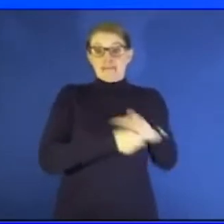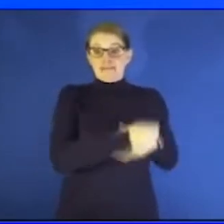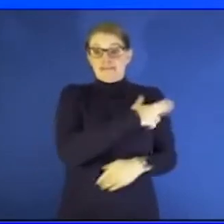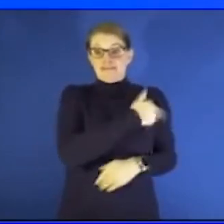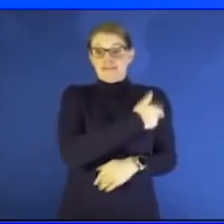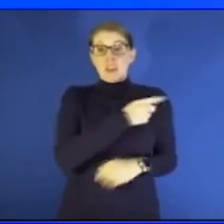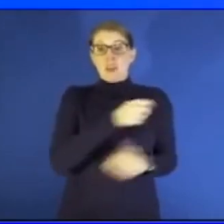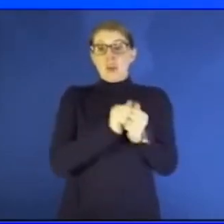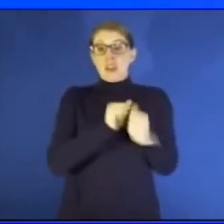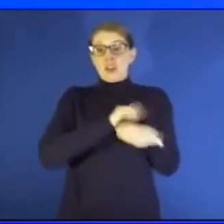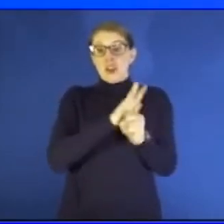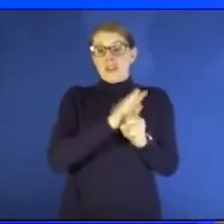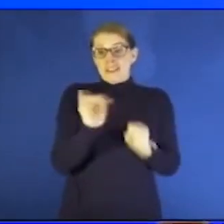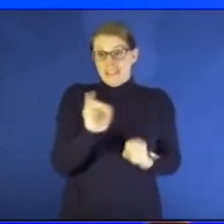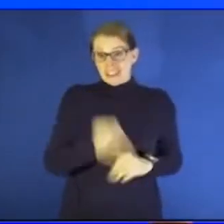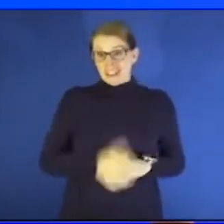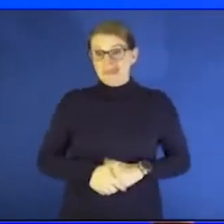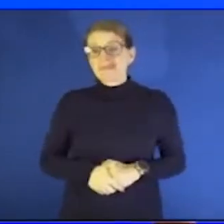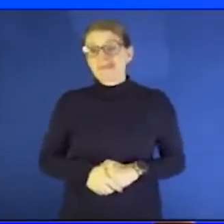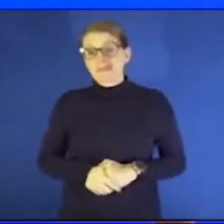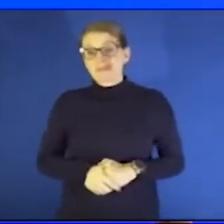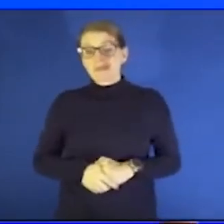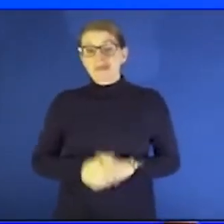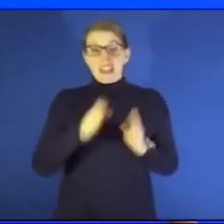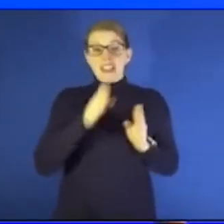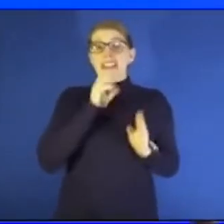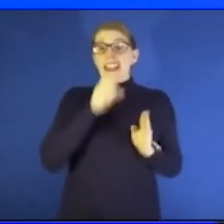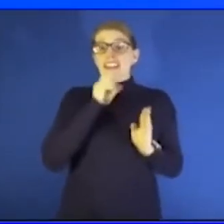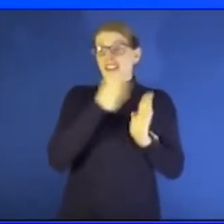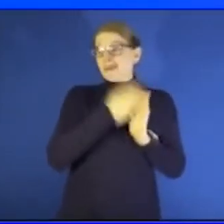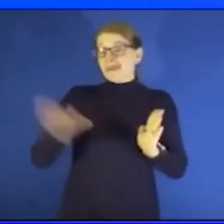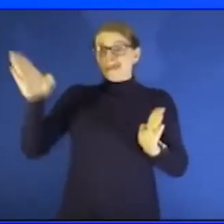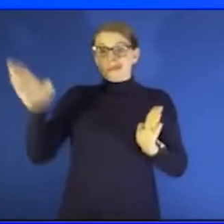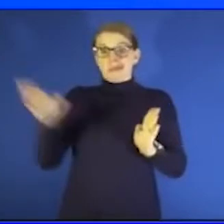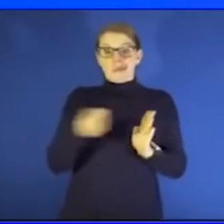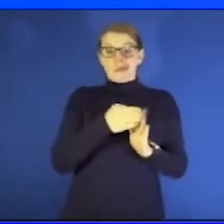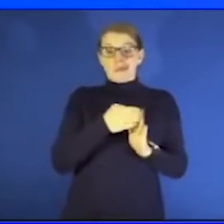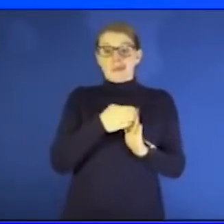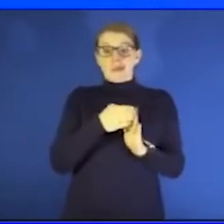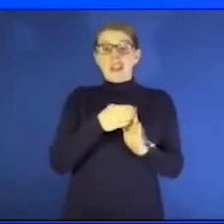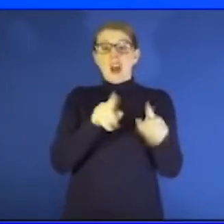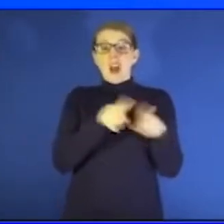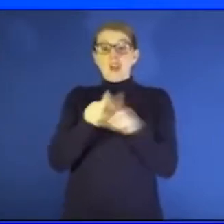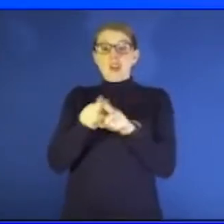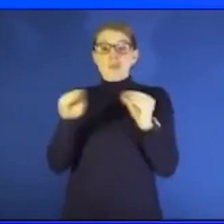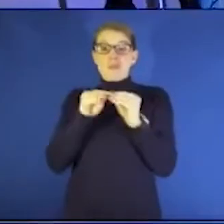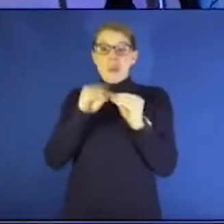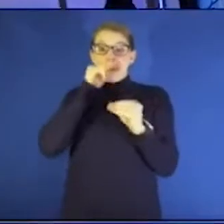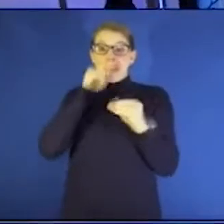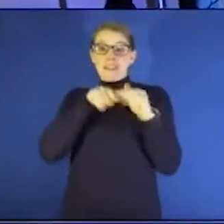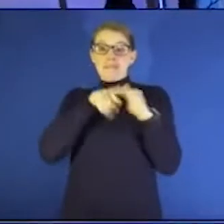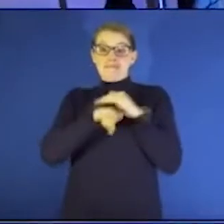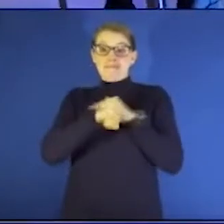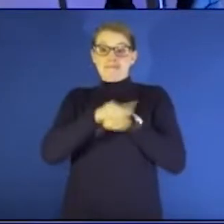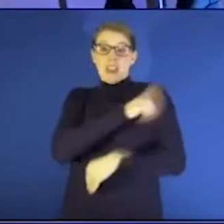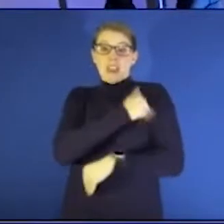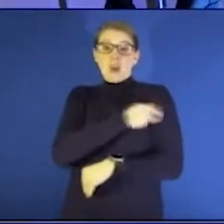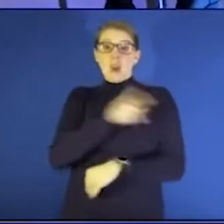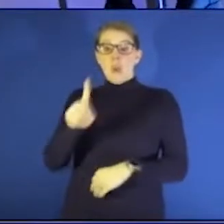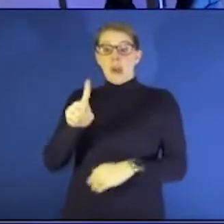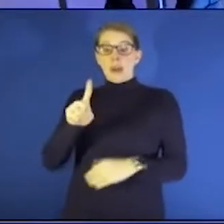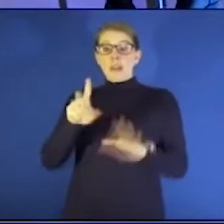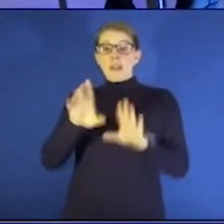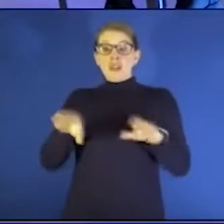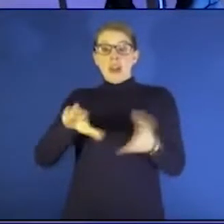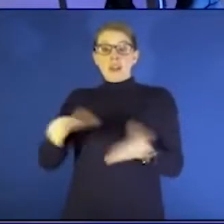So we're seeing the broader age range expand out and then higher numbers of kids in the hospital. So one child death we know is too many. There's already been